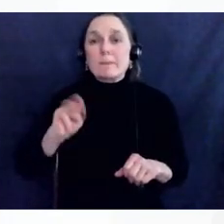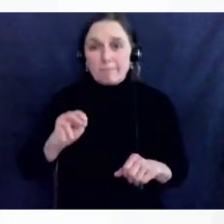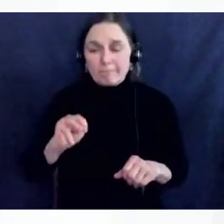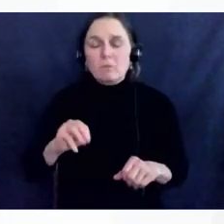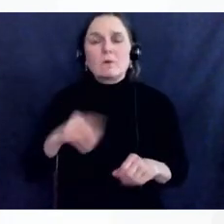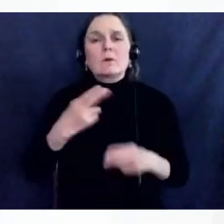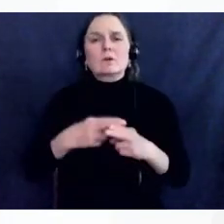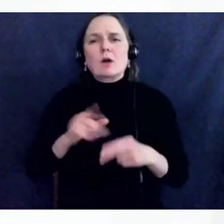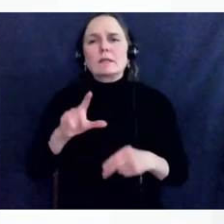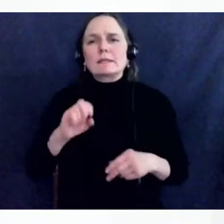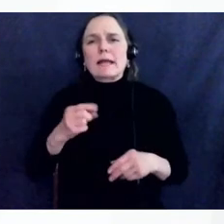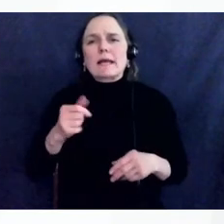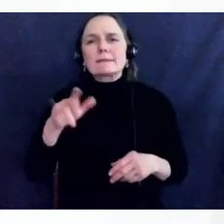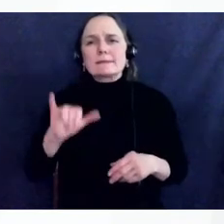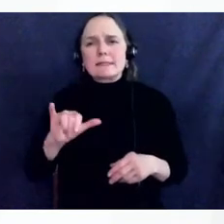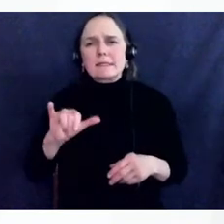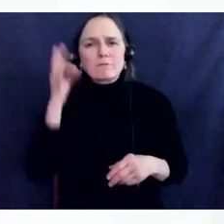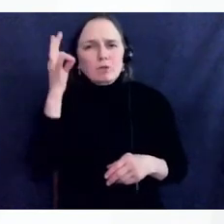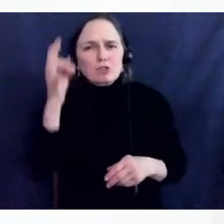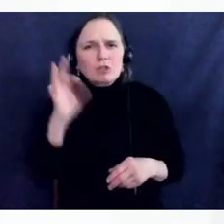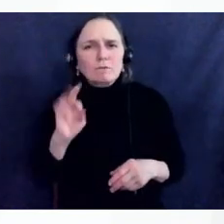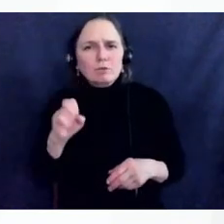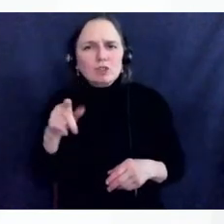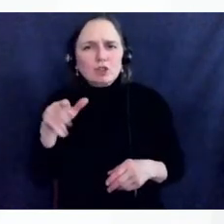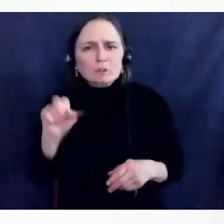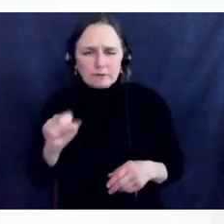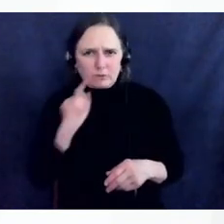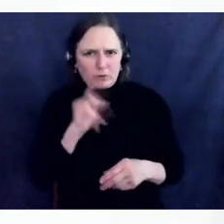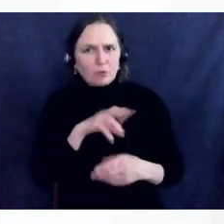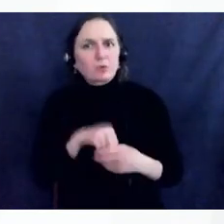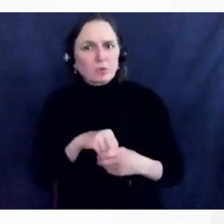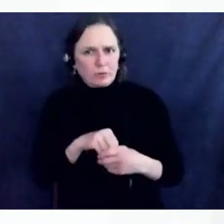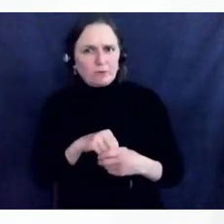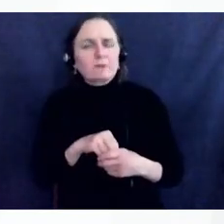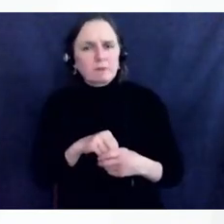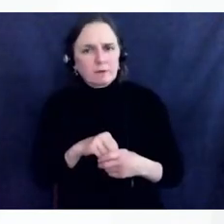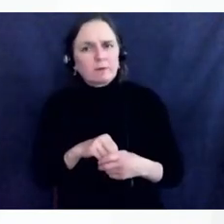Jacob Lawrence American Struggle exhibit, which opened this month.